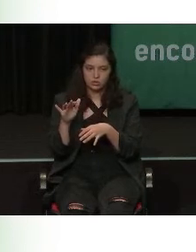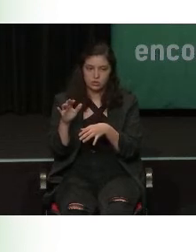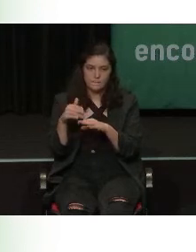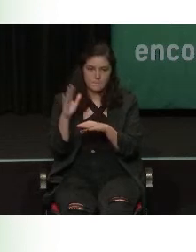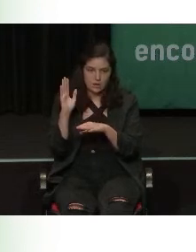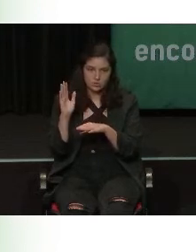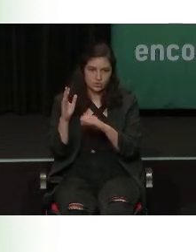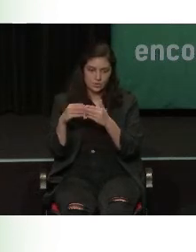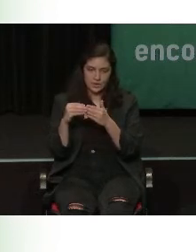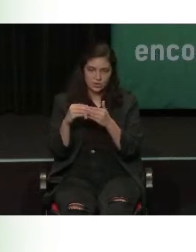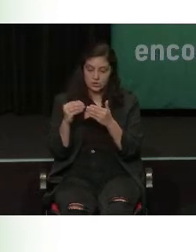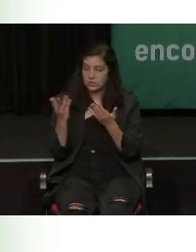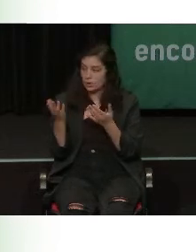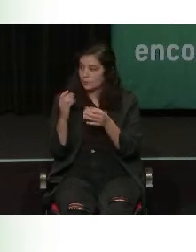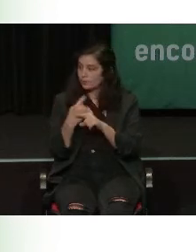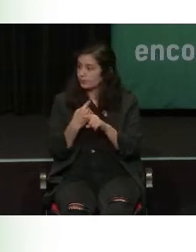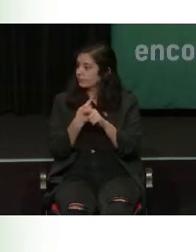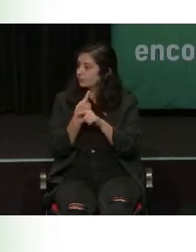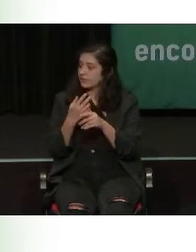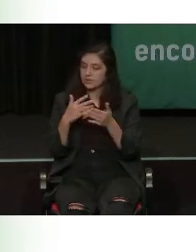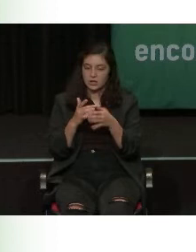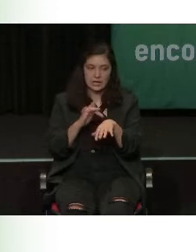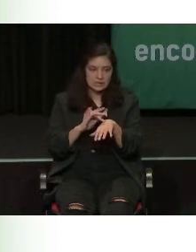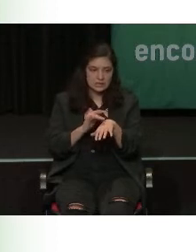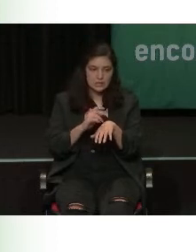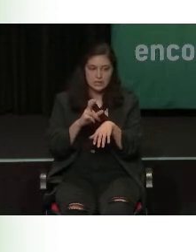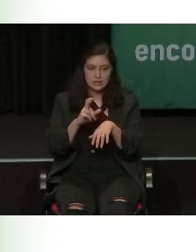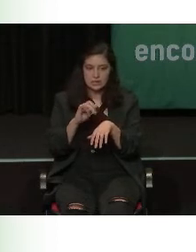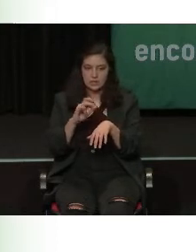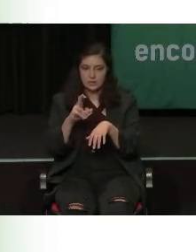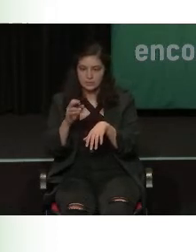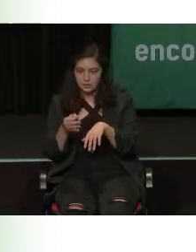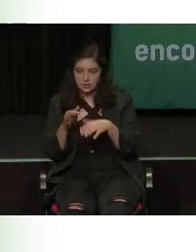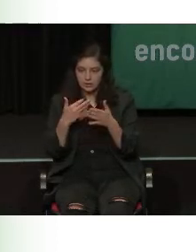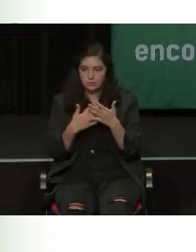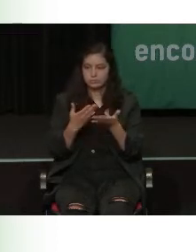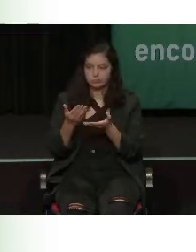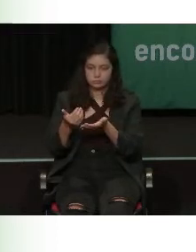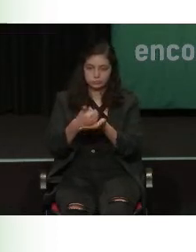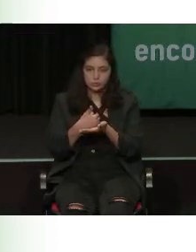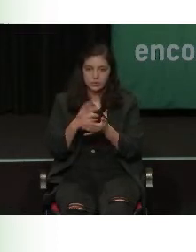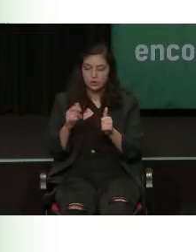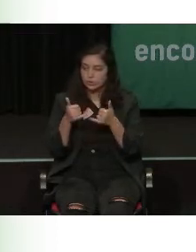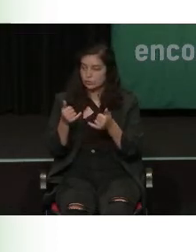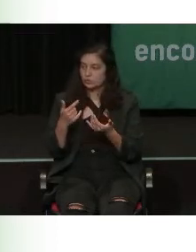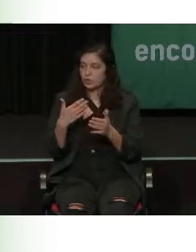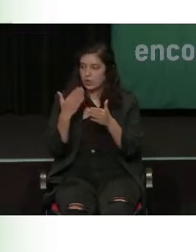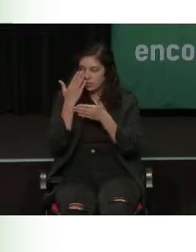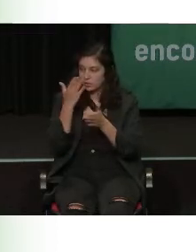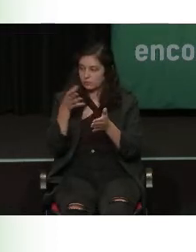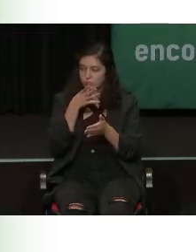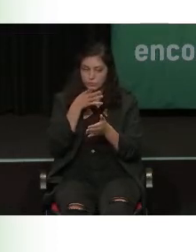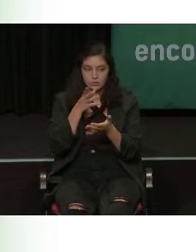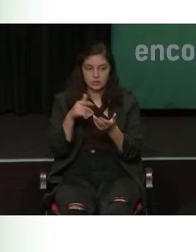pages. Demand fulfillment with Médecins Sans Frontières, with the ERP, we were a good supplier, and we looked for diplomats